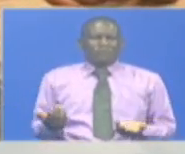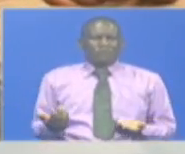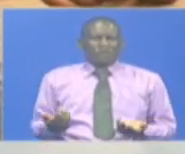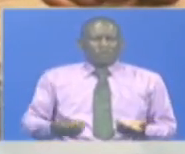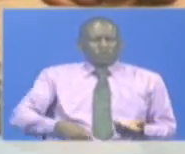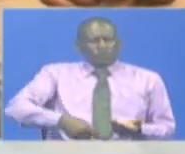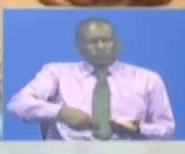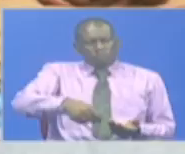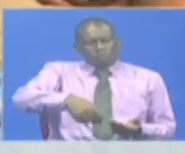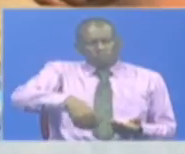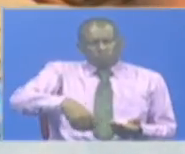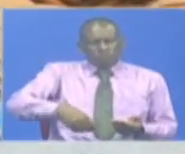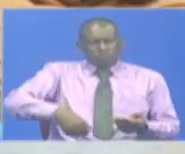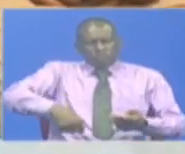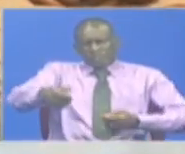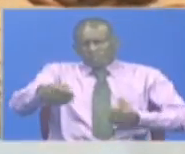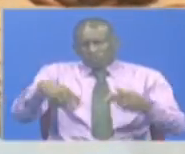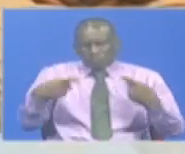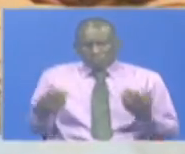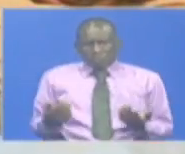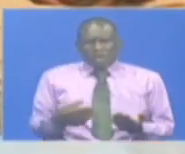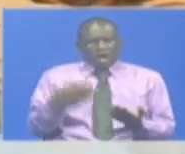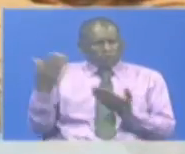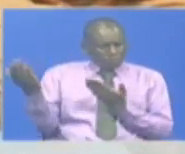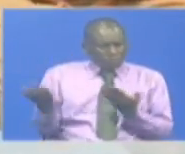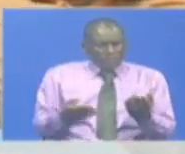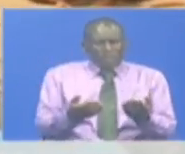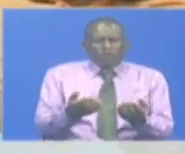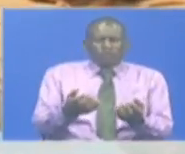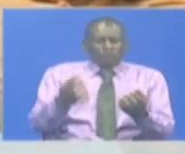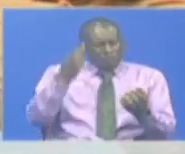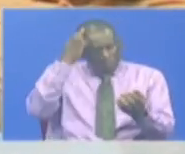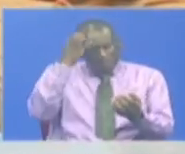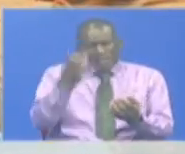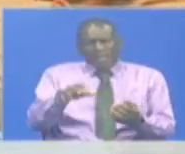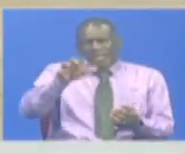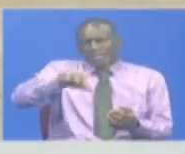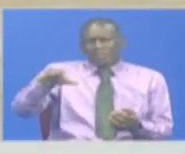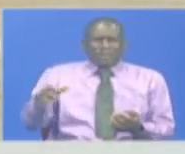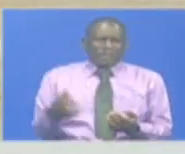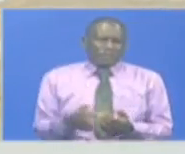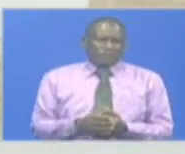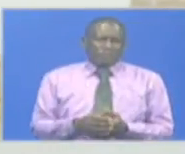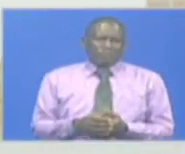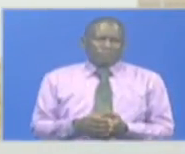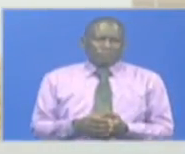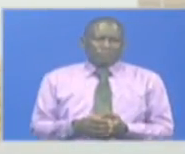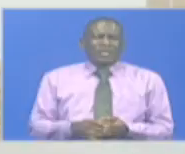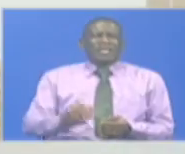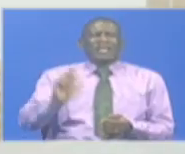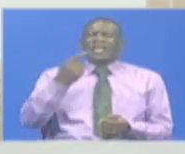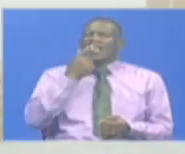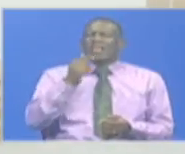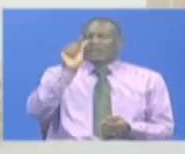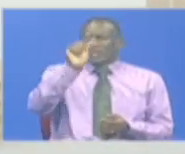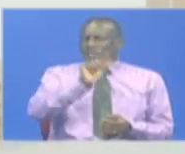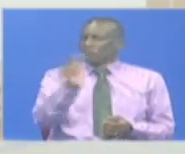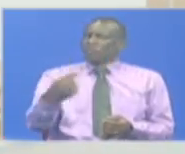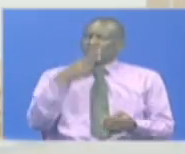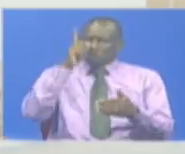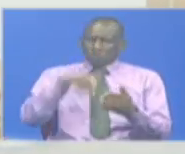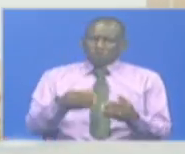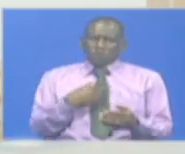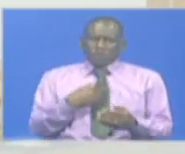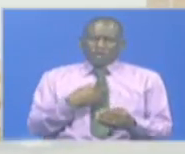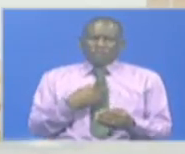rahisi alafu mimi naleta huko kwa soko. Napata dalali. The Kenya Red Cross says that there are